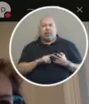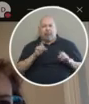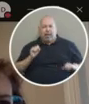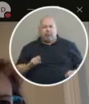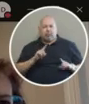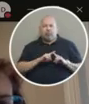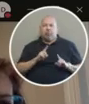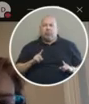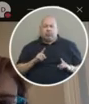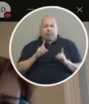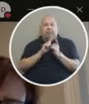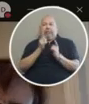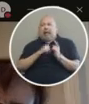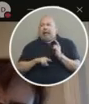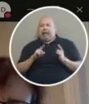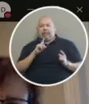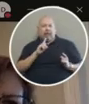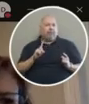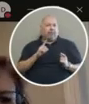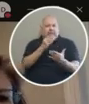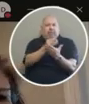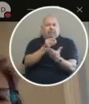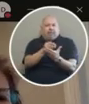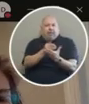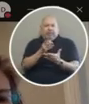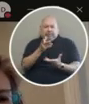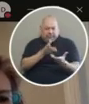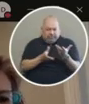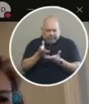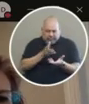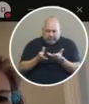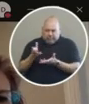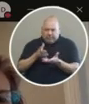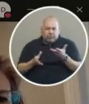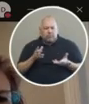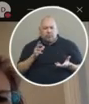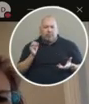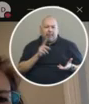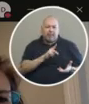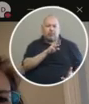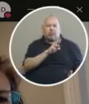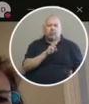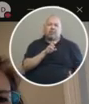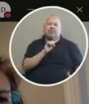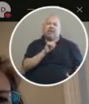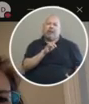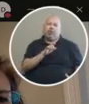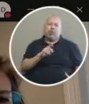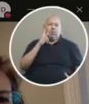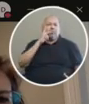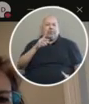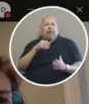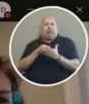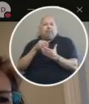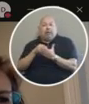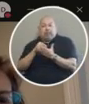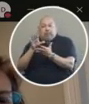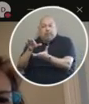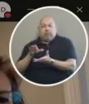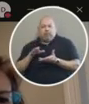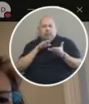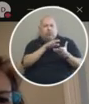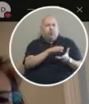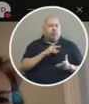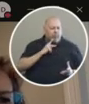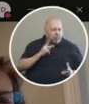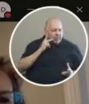able to, any of the sweeping of the funds, any of these dollars that go to the rate stabilization fund, you will be able to see how that's allocated. You'll be able to